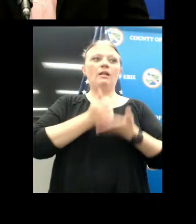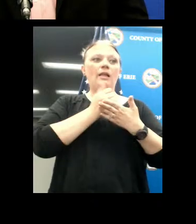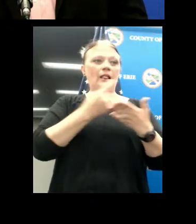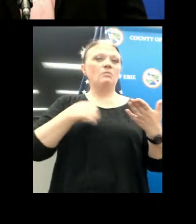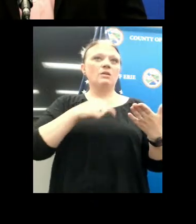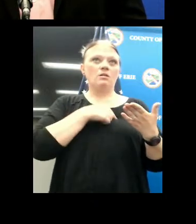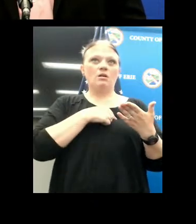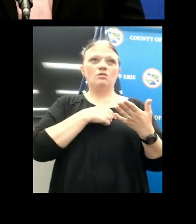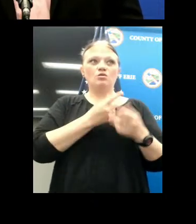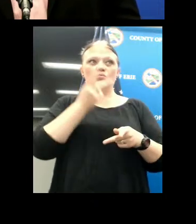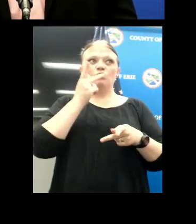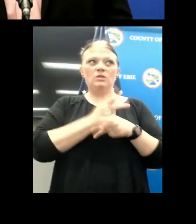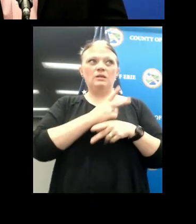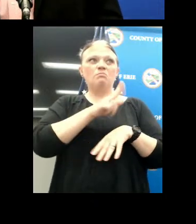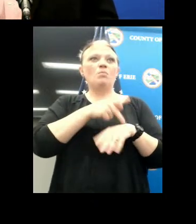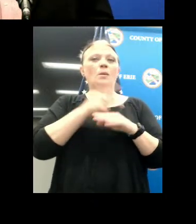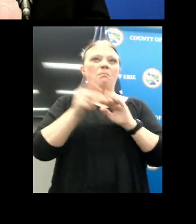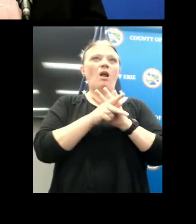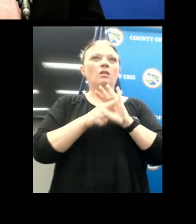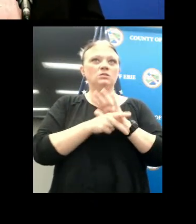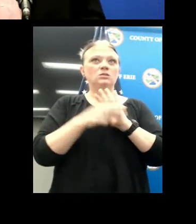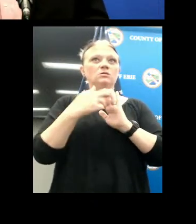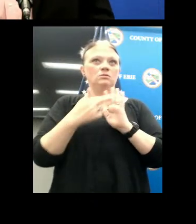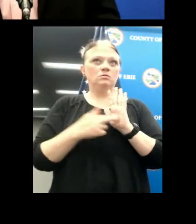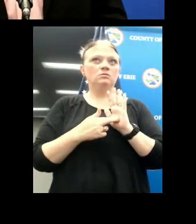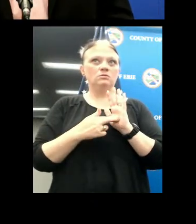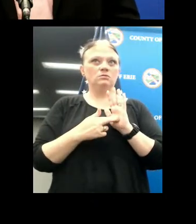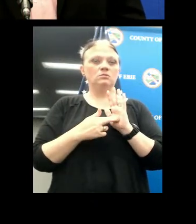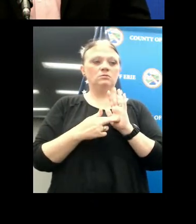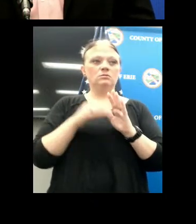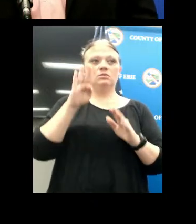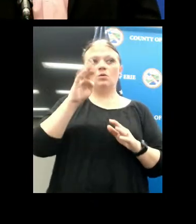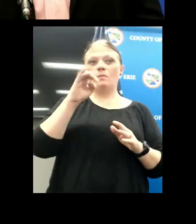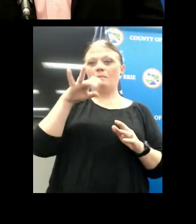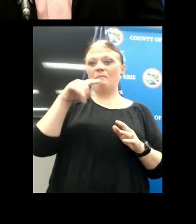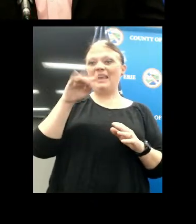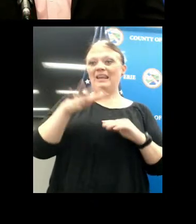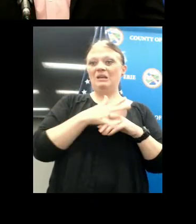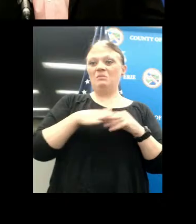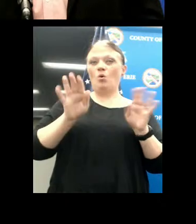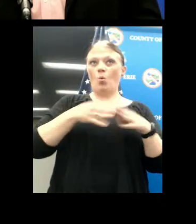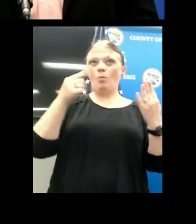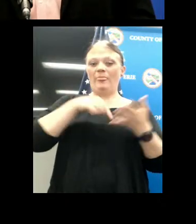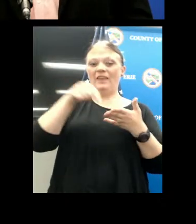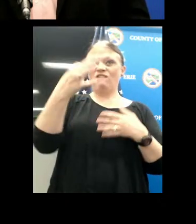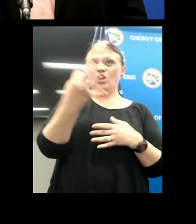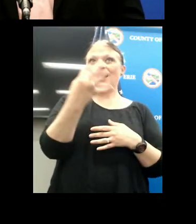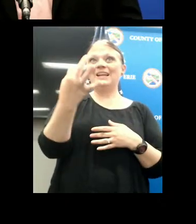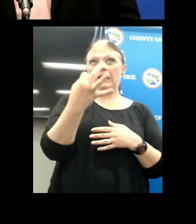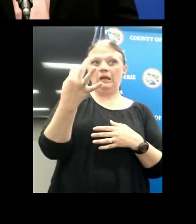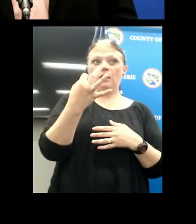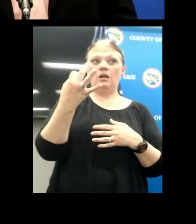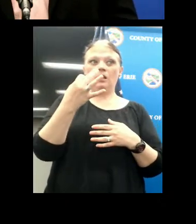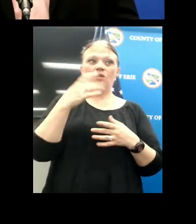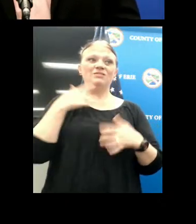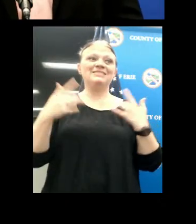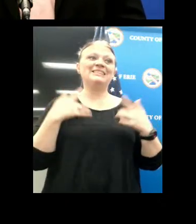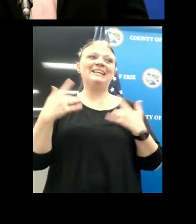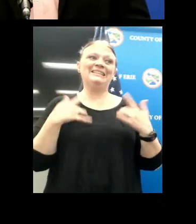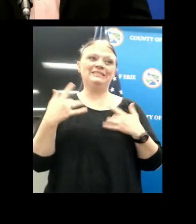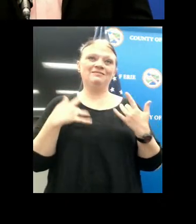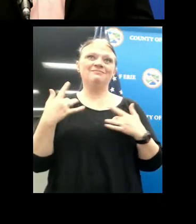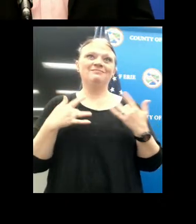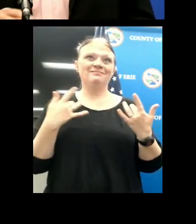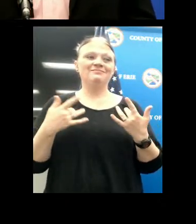out to maintain some of our park policies and regulations. So Bennett Beach opens this Friday. We're excited. That brings